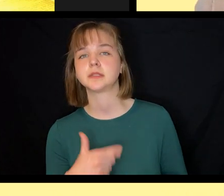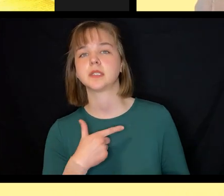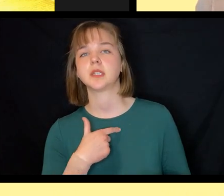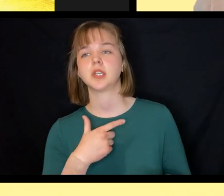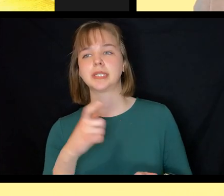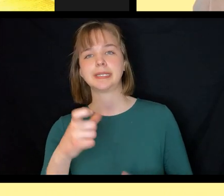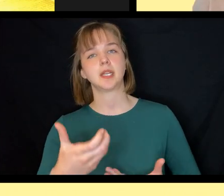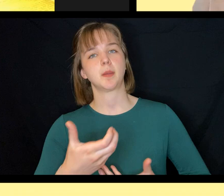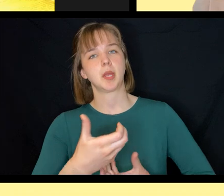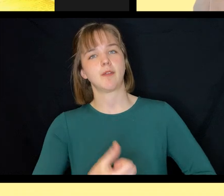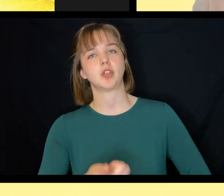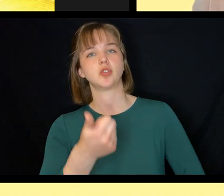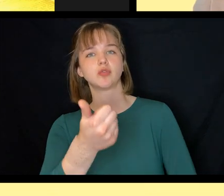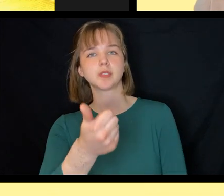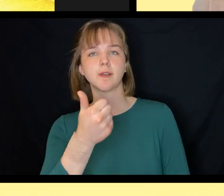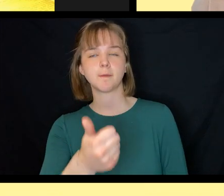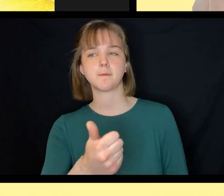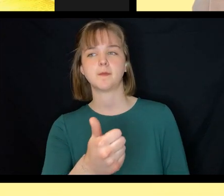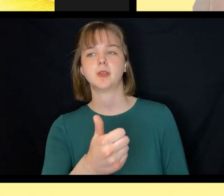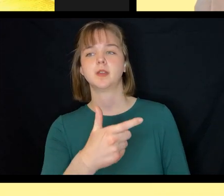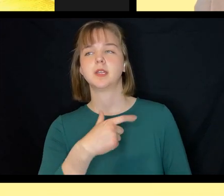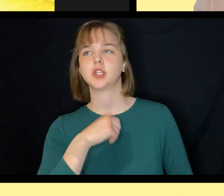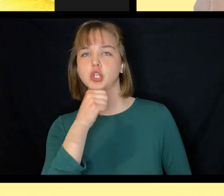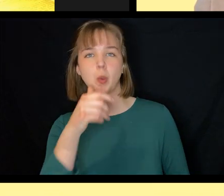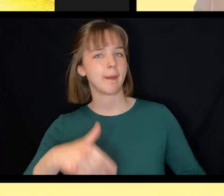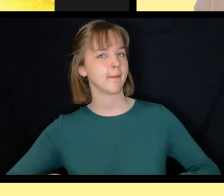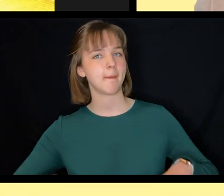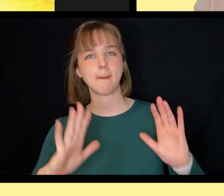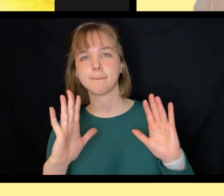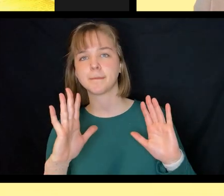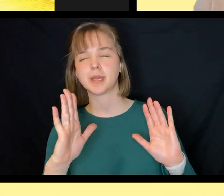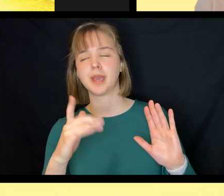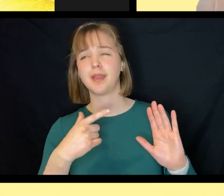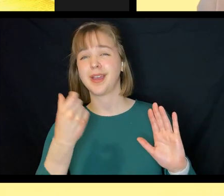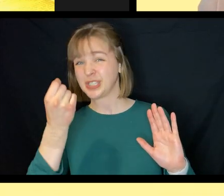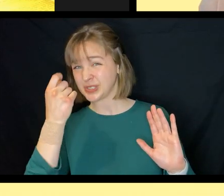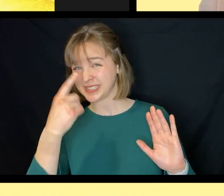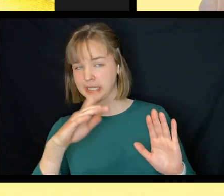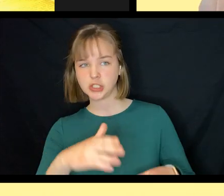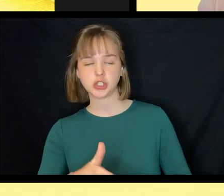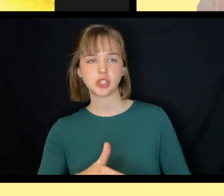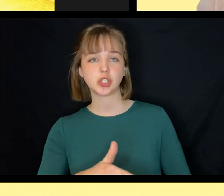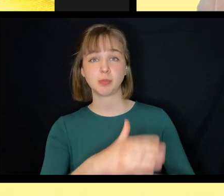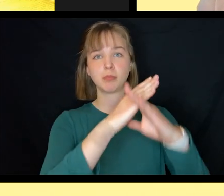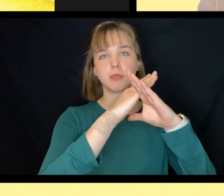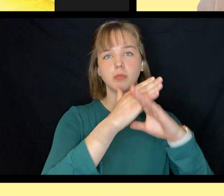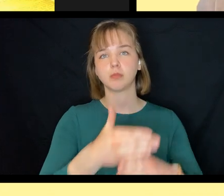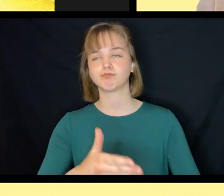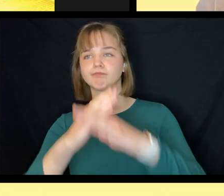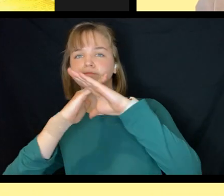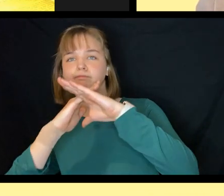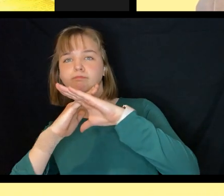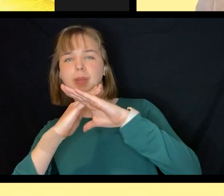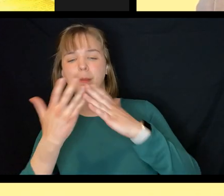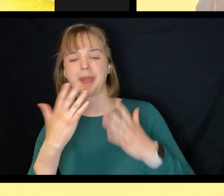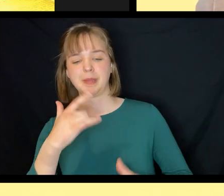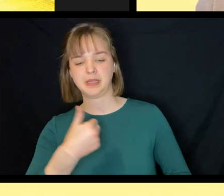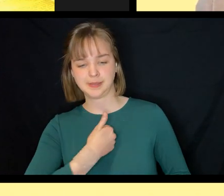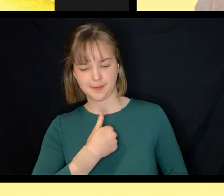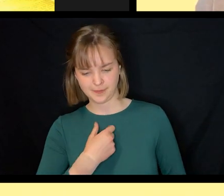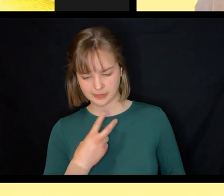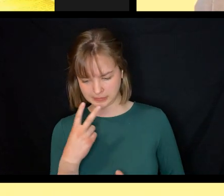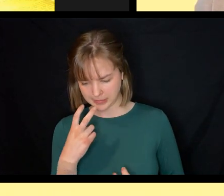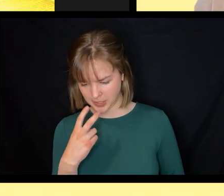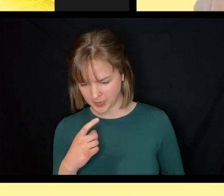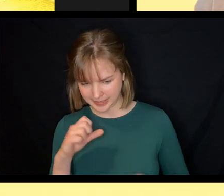yourself, trust yourself, and push forward. Like the road's going to be tough and you're going to have self-doubt,